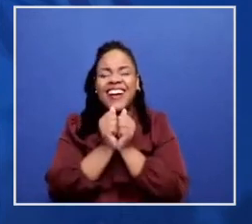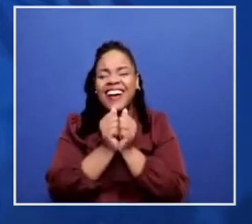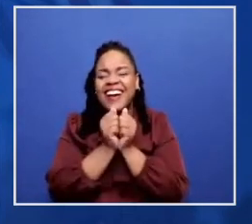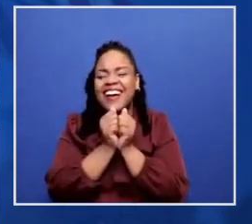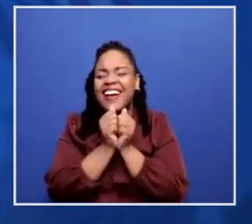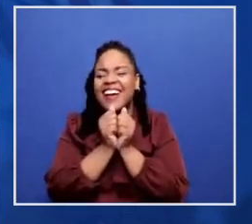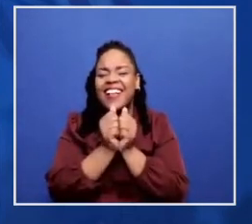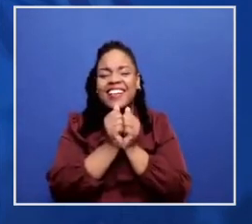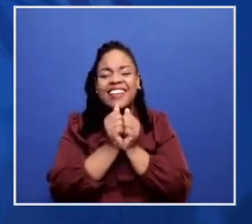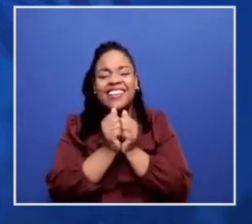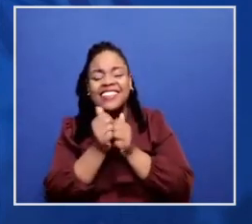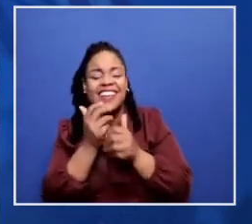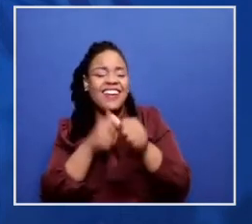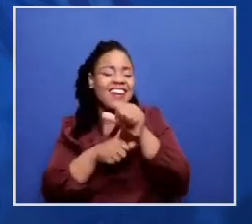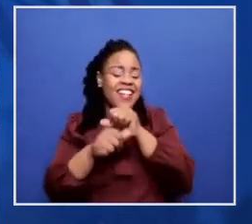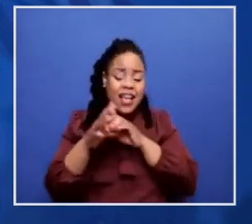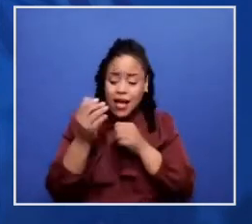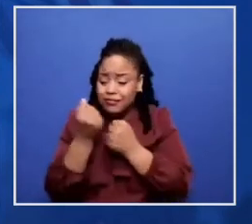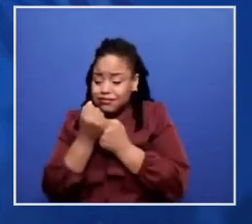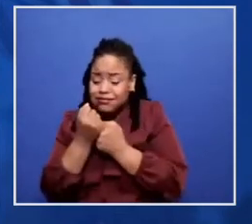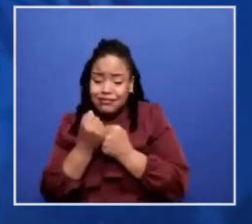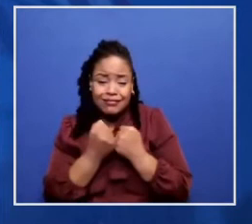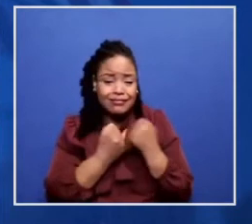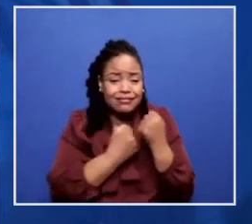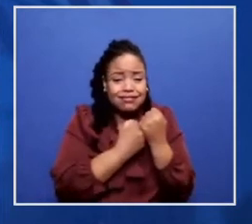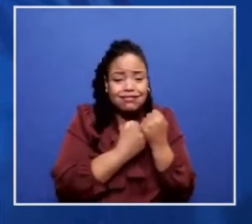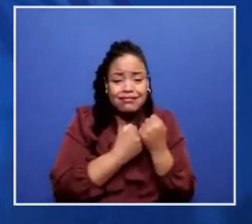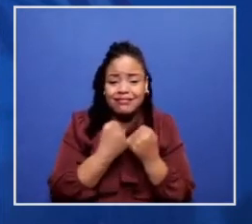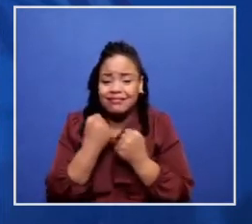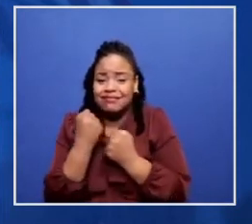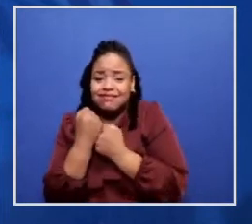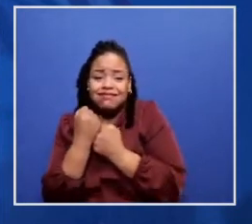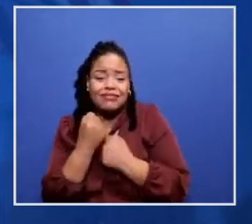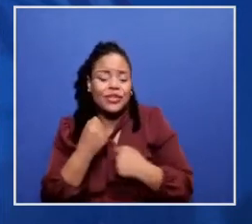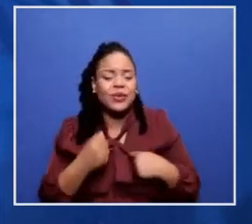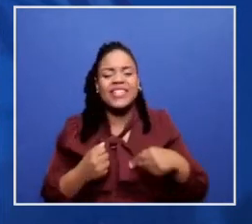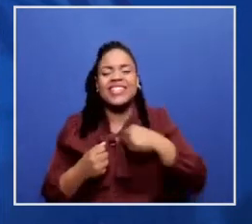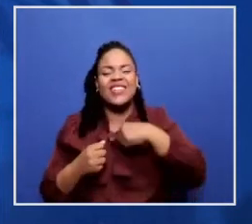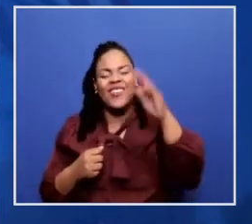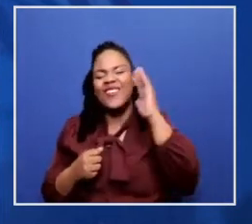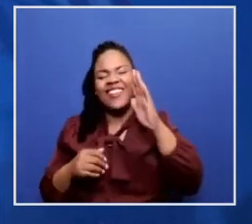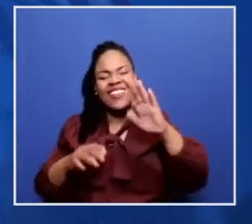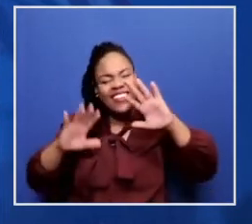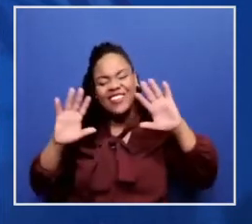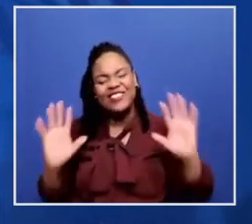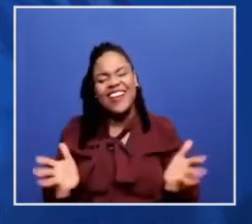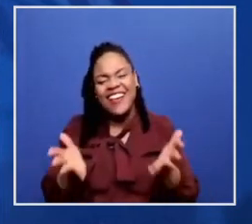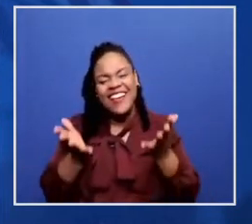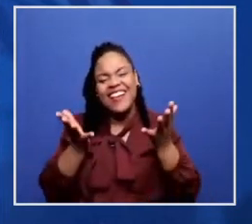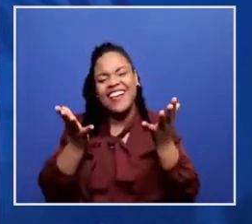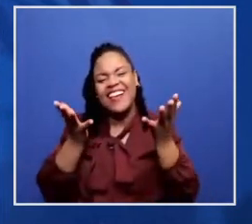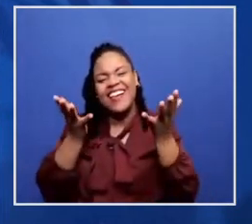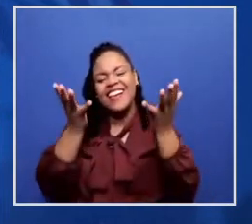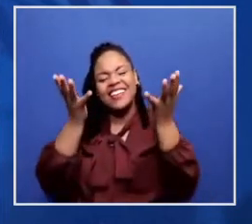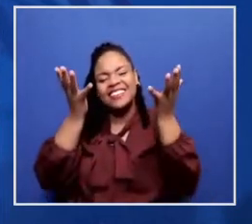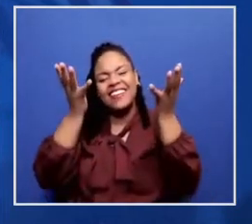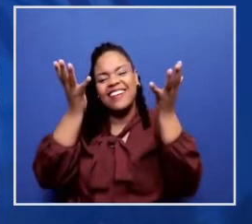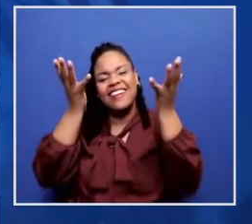Yeah. We will rise. We will rise. We'll rise.